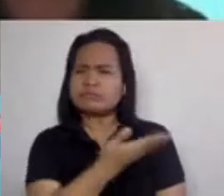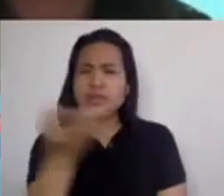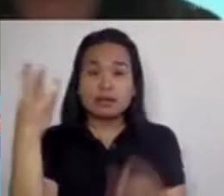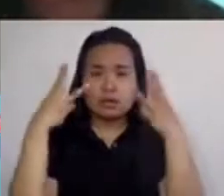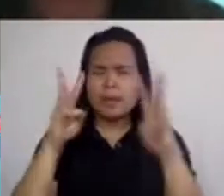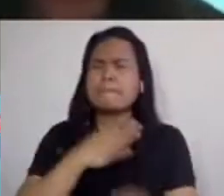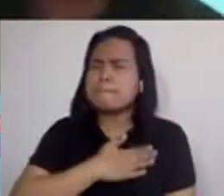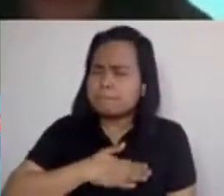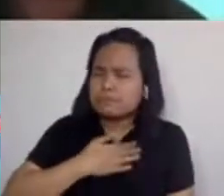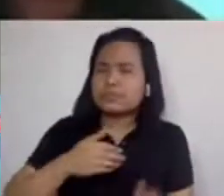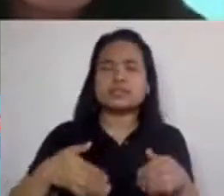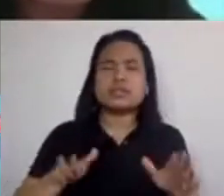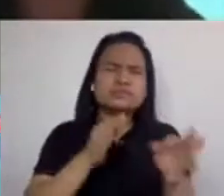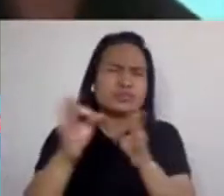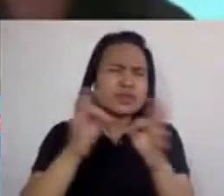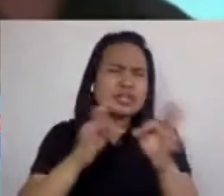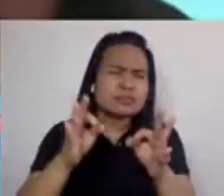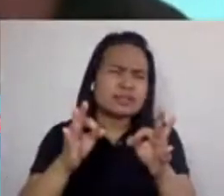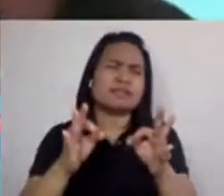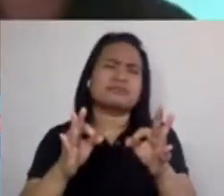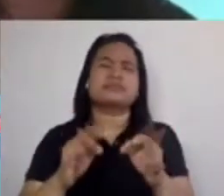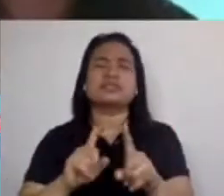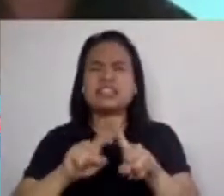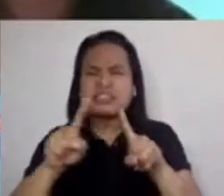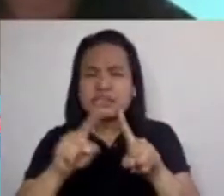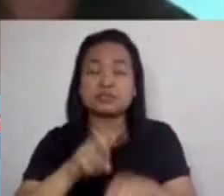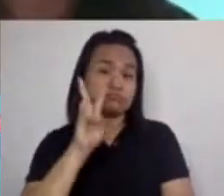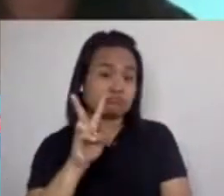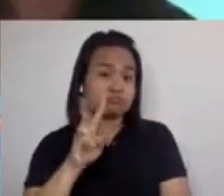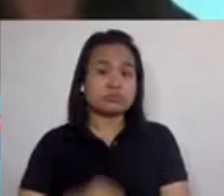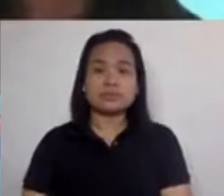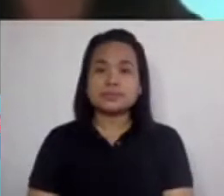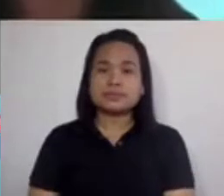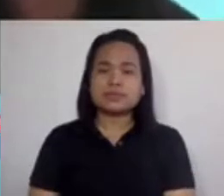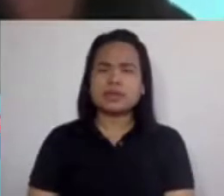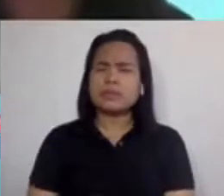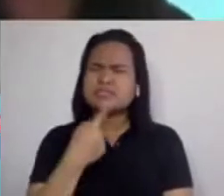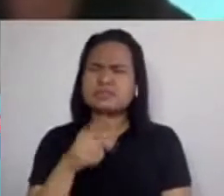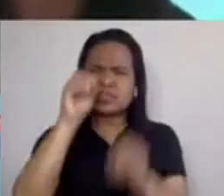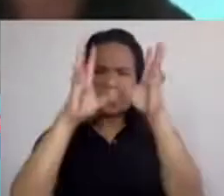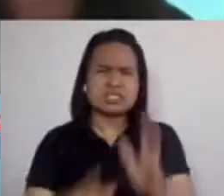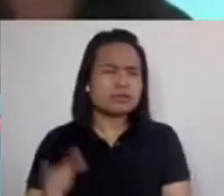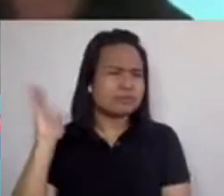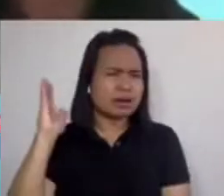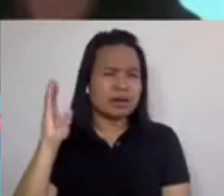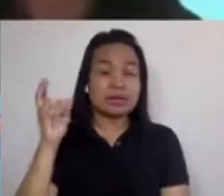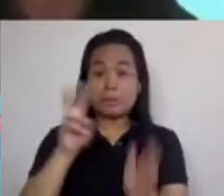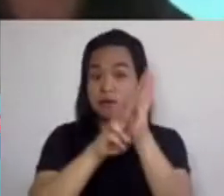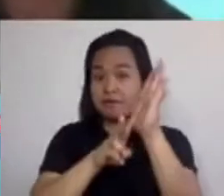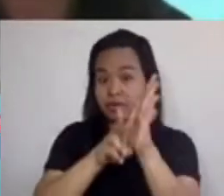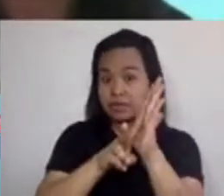explain the difference of the two. So when we say teacher broadcaster who is on cam, they are the ones who are delivering